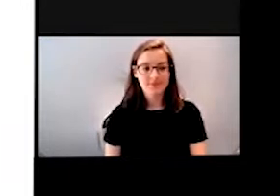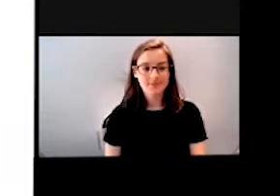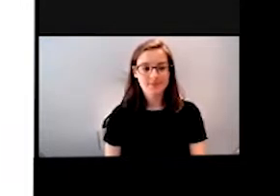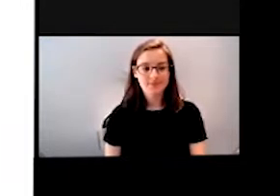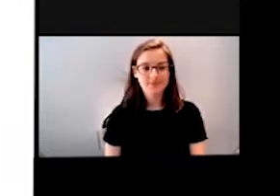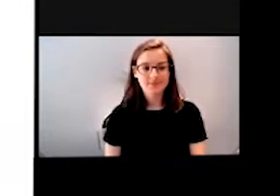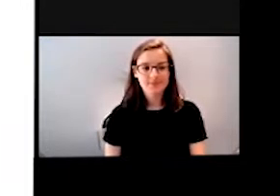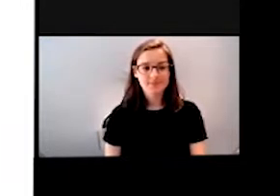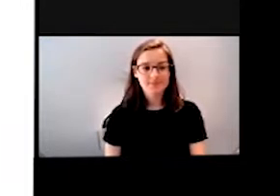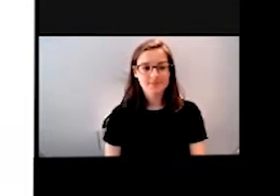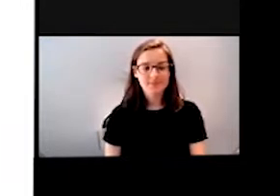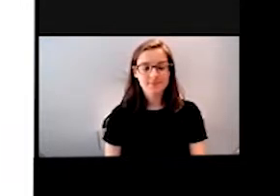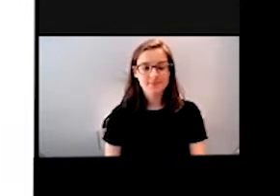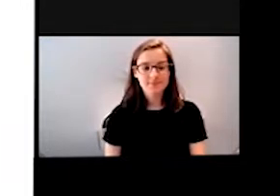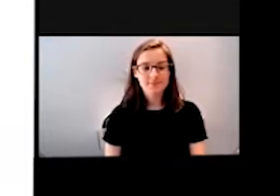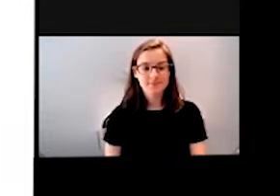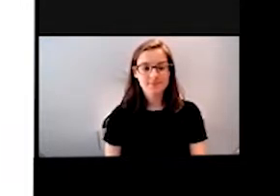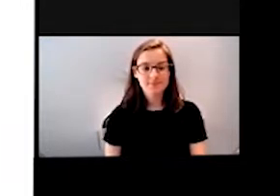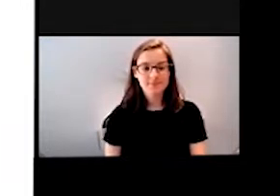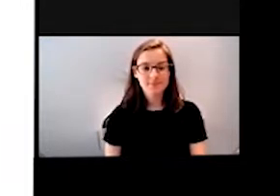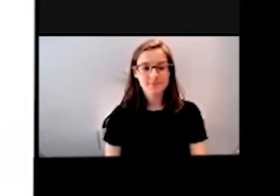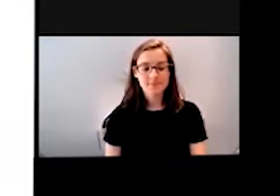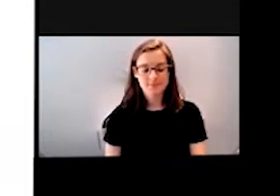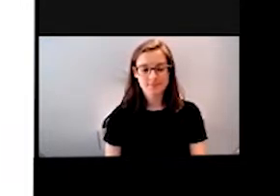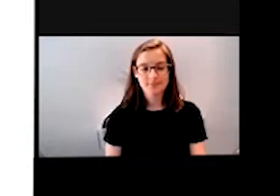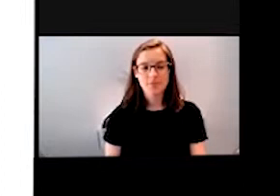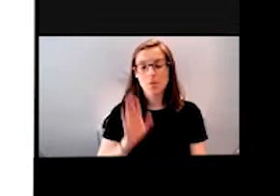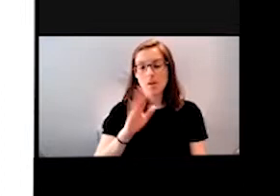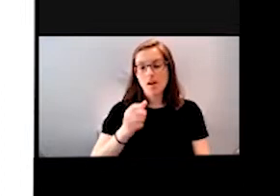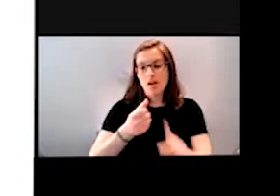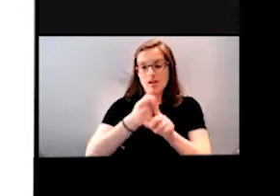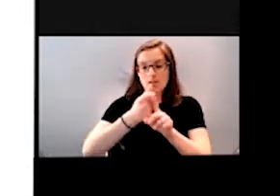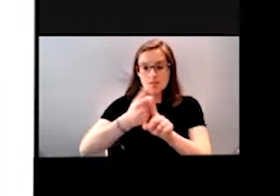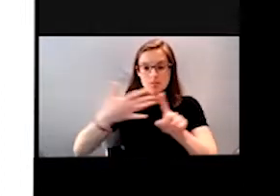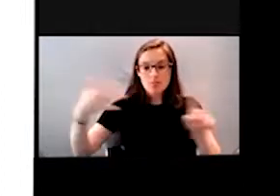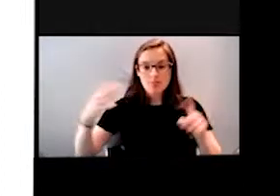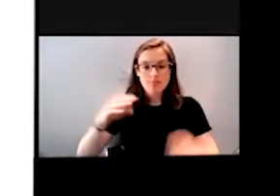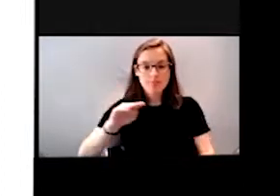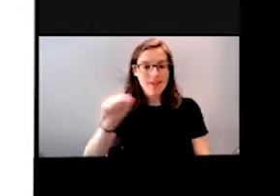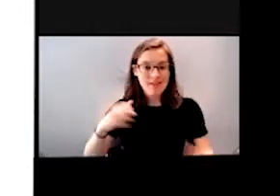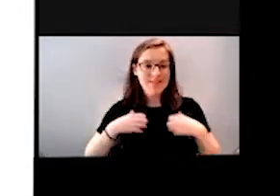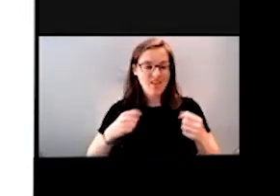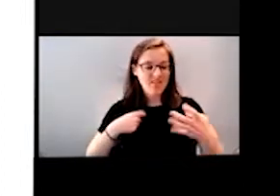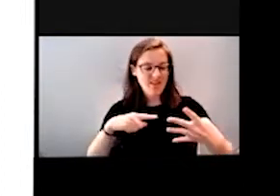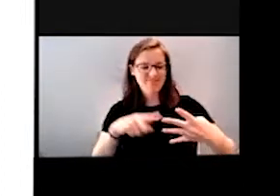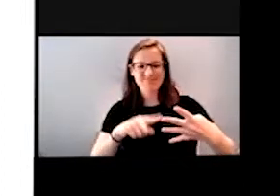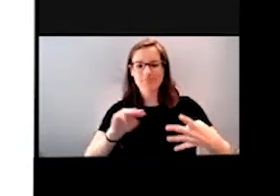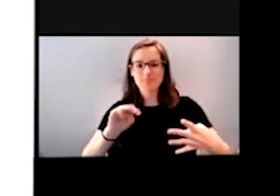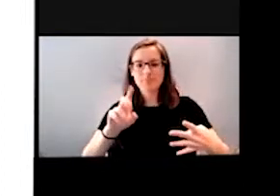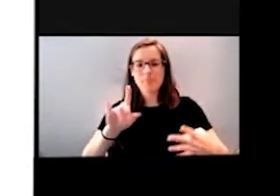So I want to go deeper into Mass Health, which again is our state's Medicaid program.